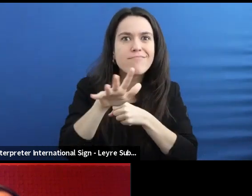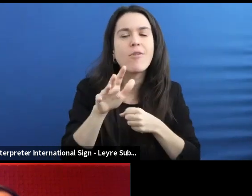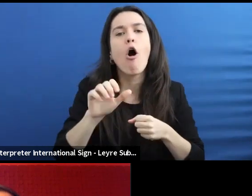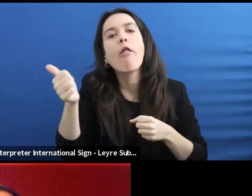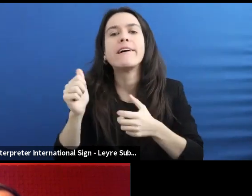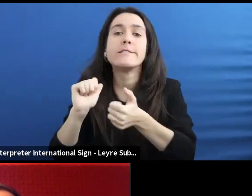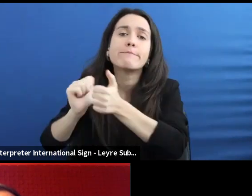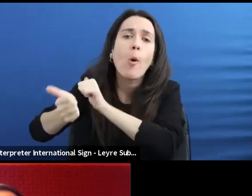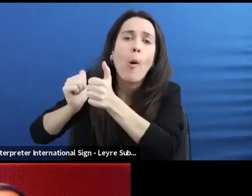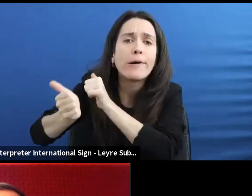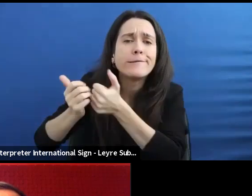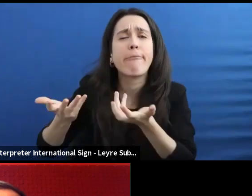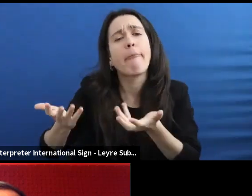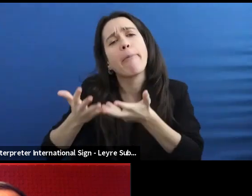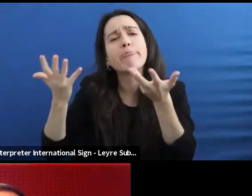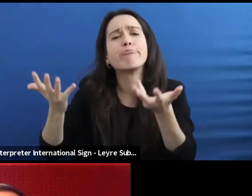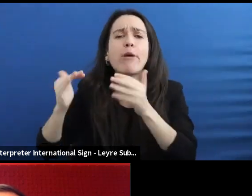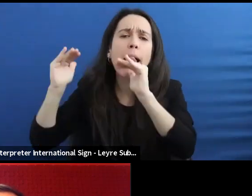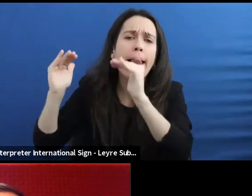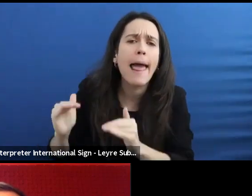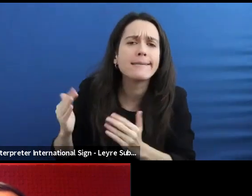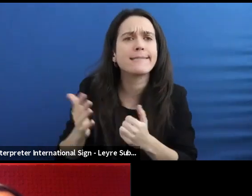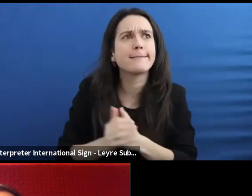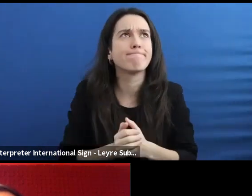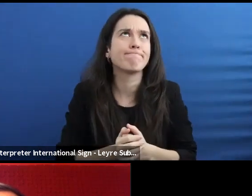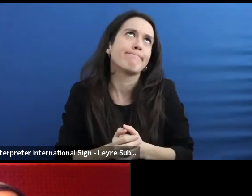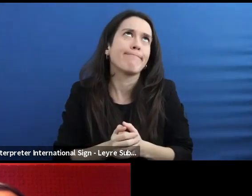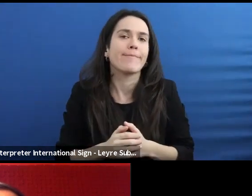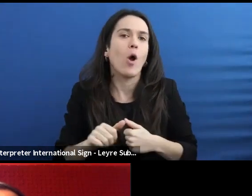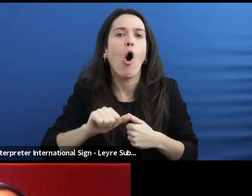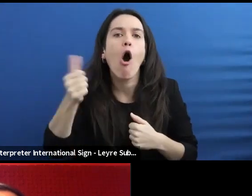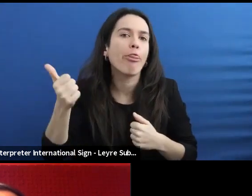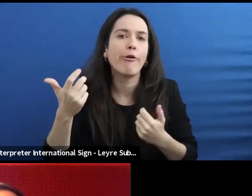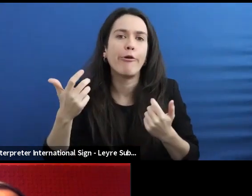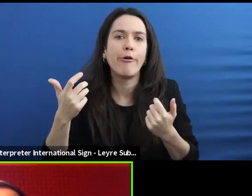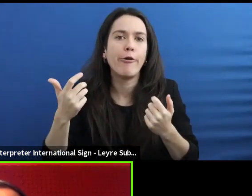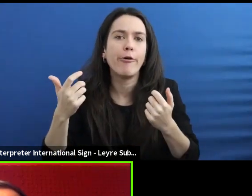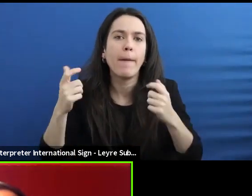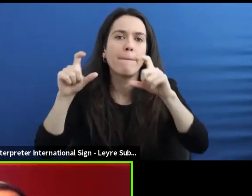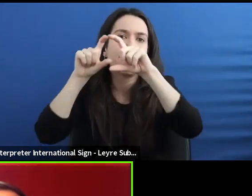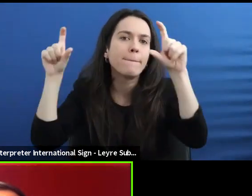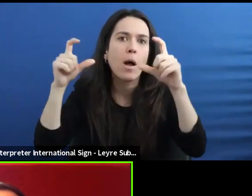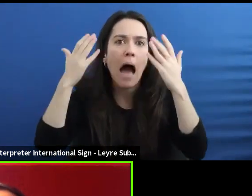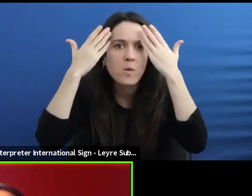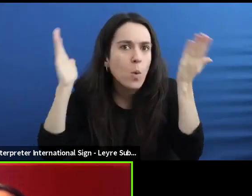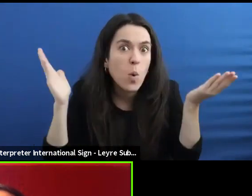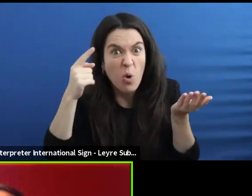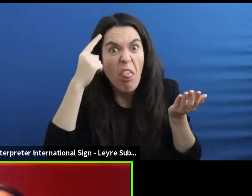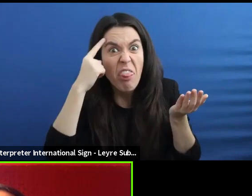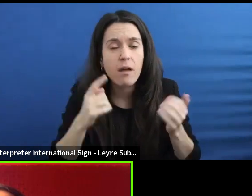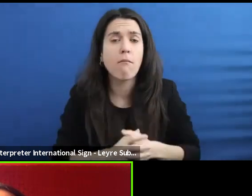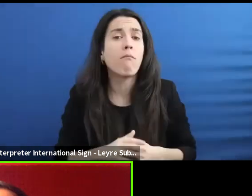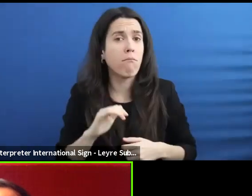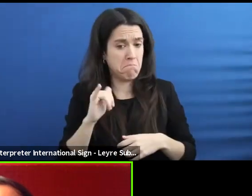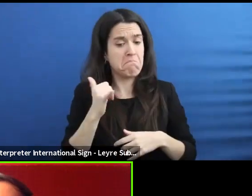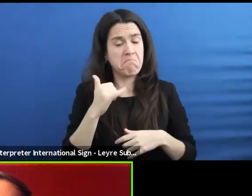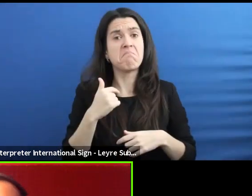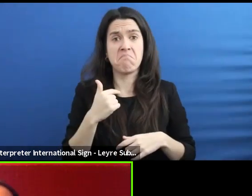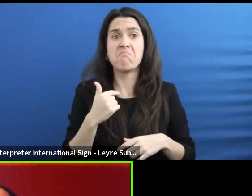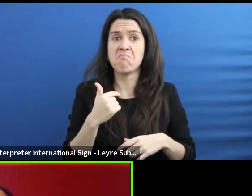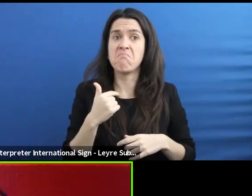of other industry or... I agree. I totally agree. Because